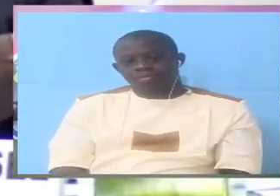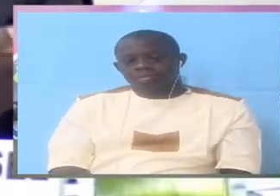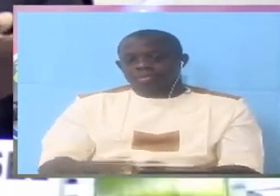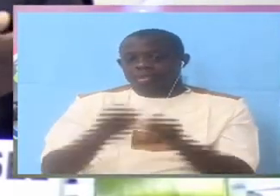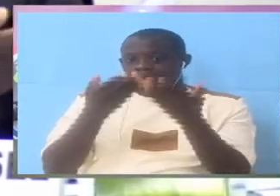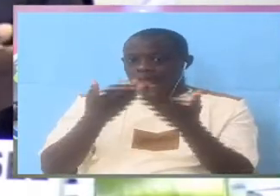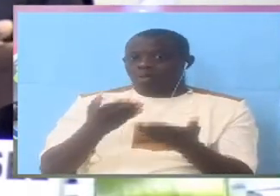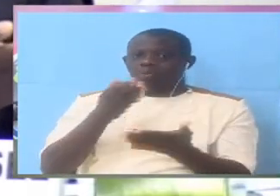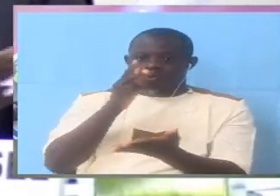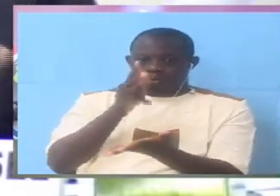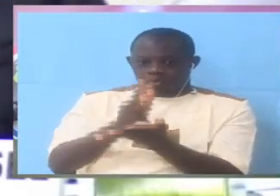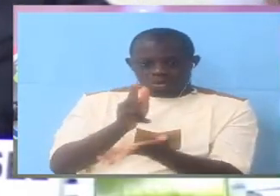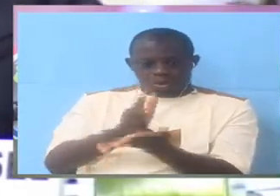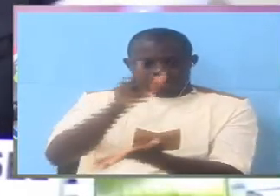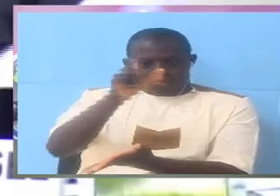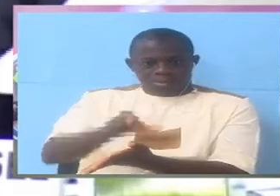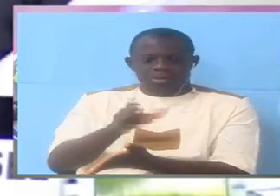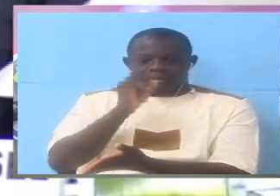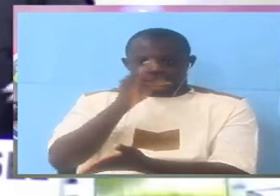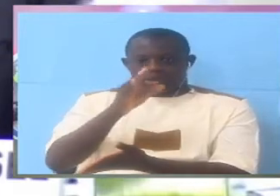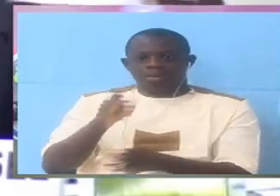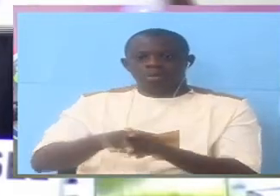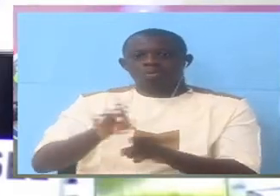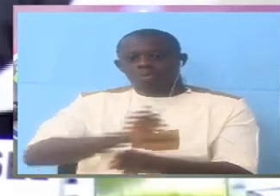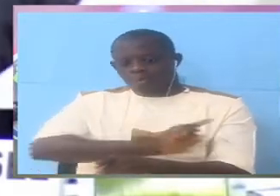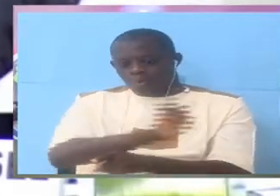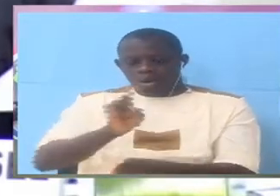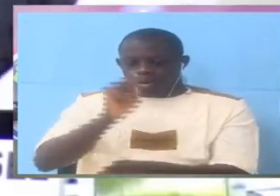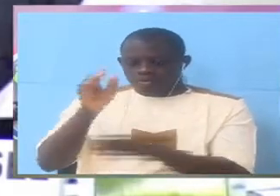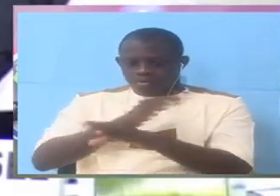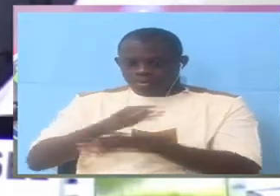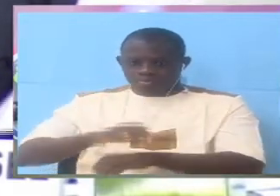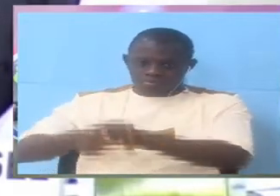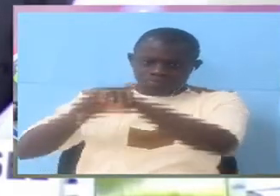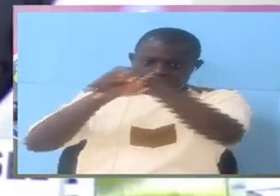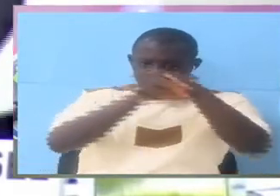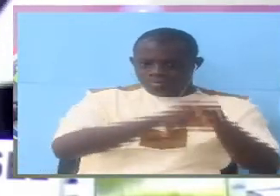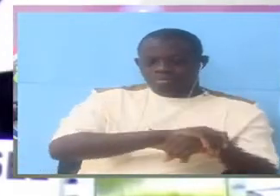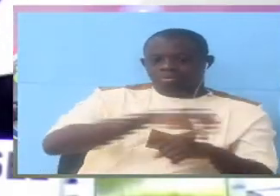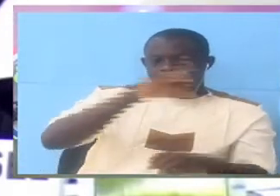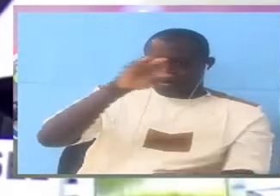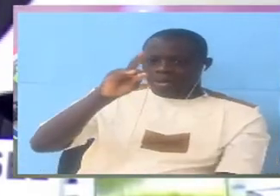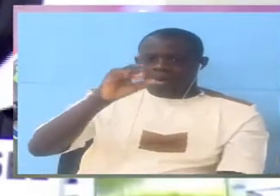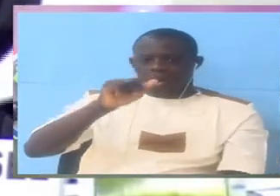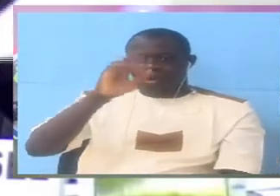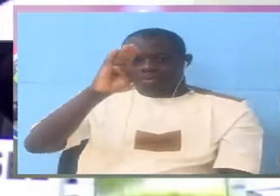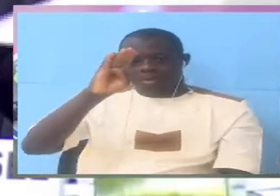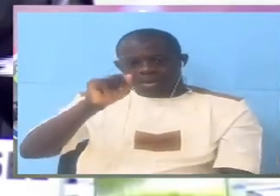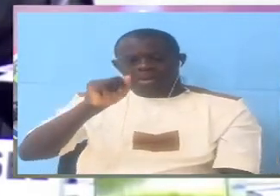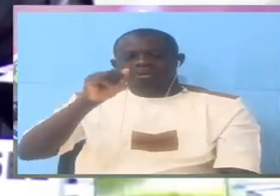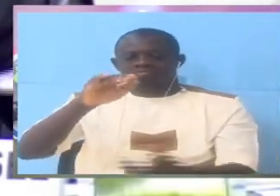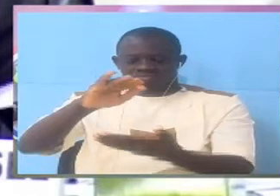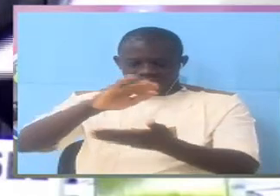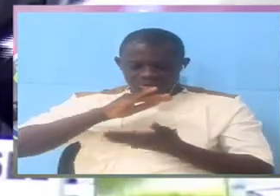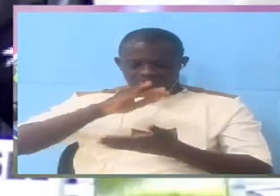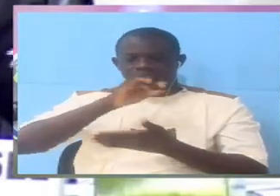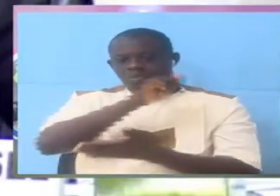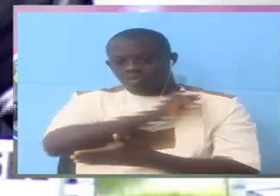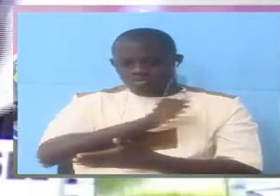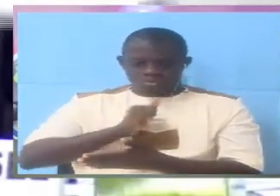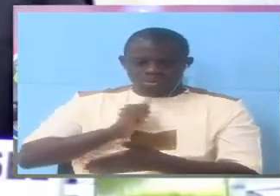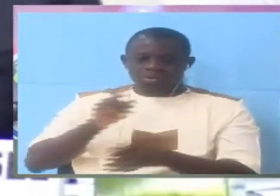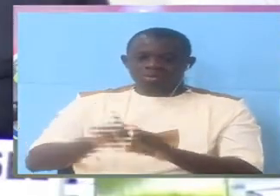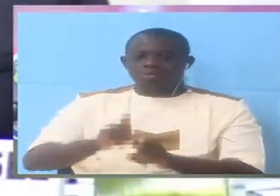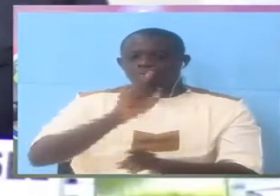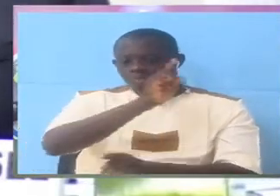the witness is saying, we were brought in, Daba Marena received us, and he took us one by one into a room for